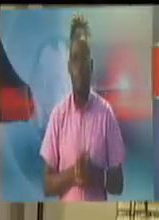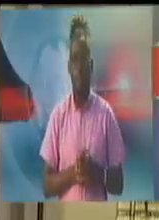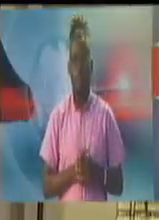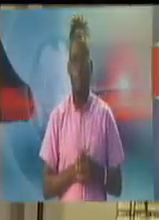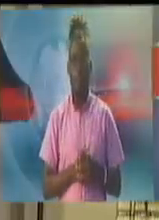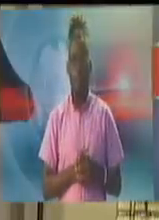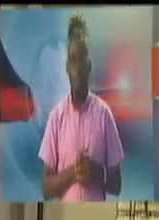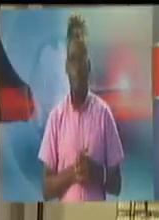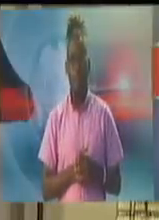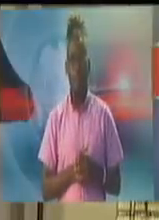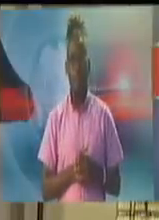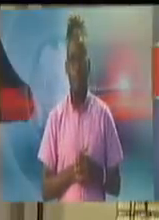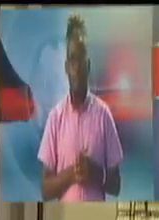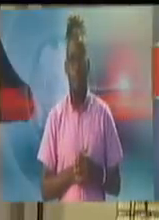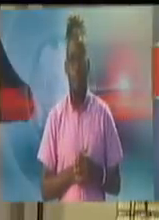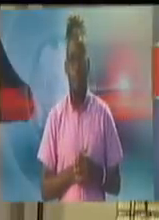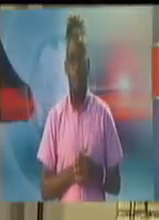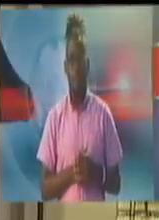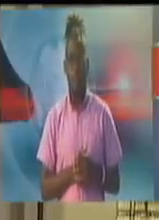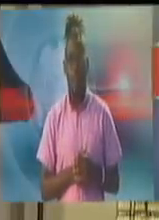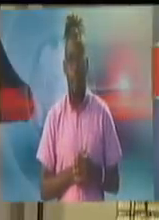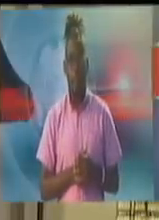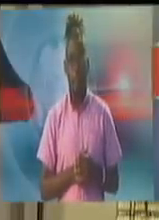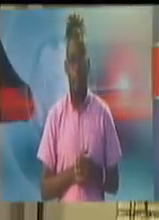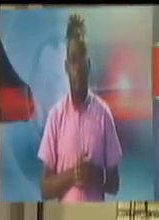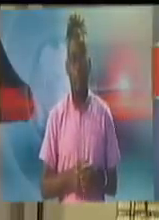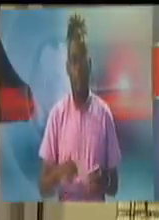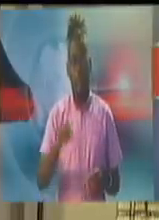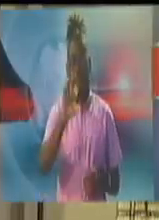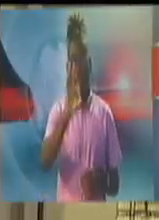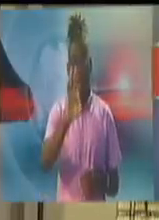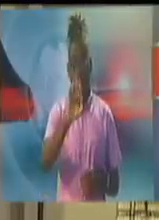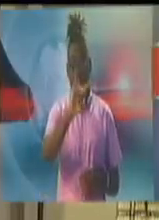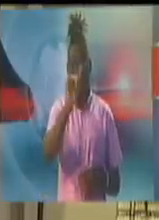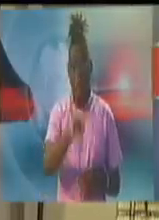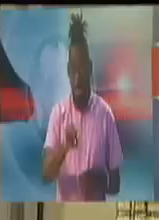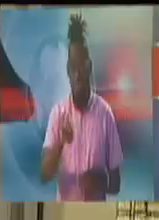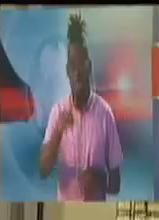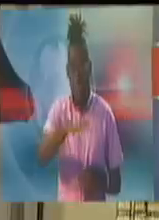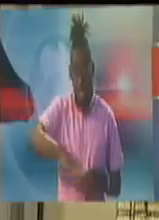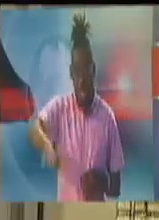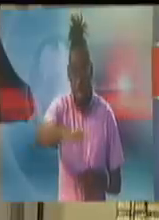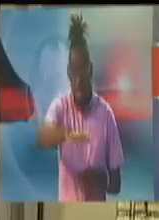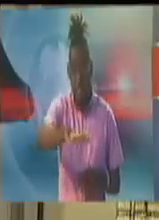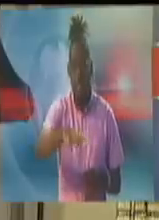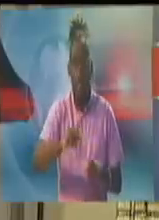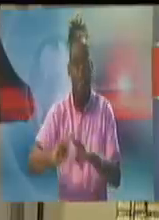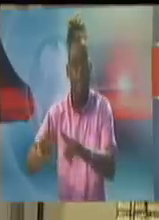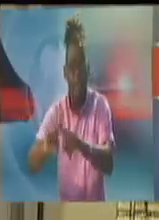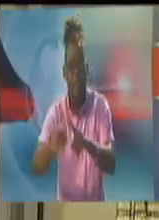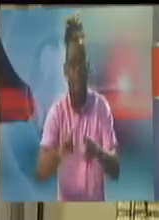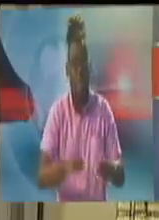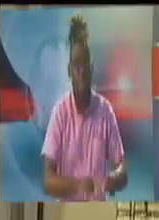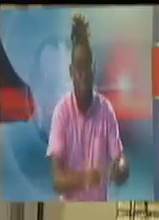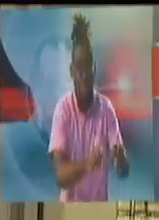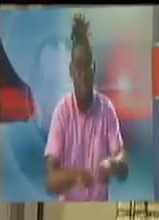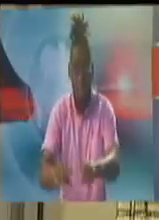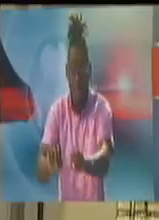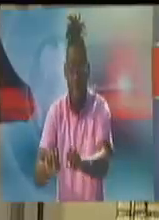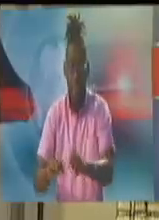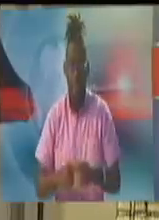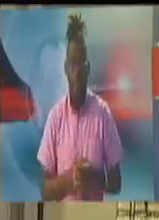Faizabad Zone, Bamboo Trace, Balgobin Avenue, Ramatali Park, Kuldip